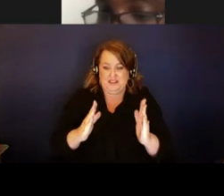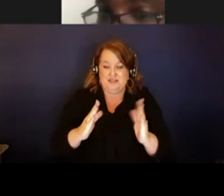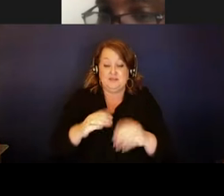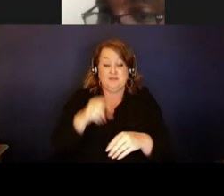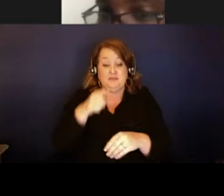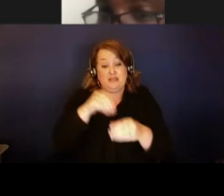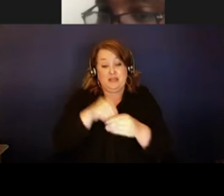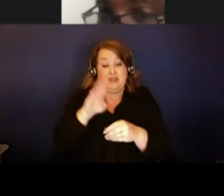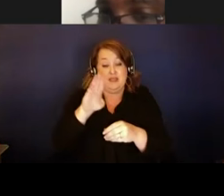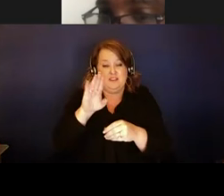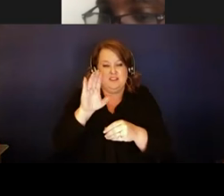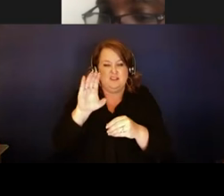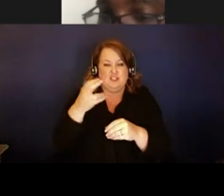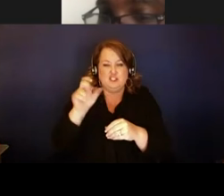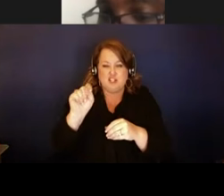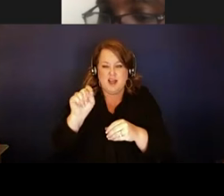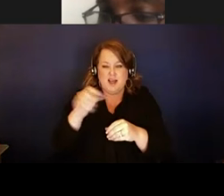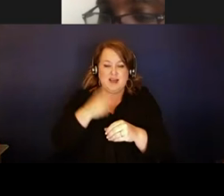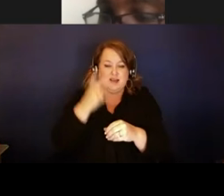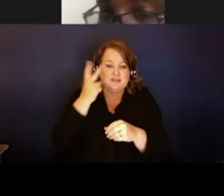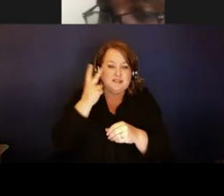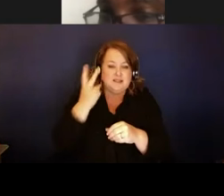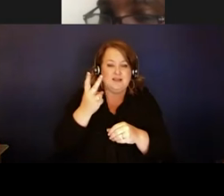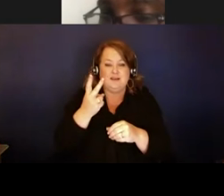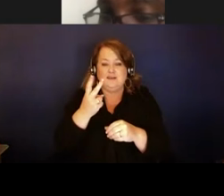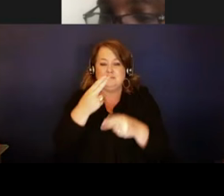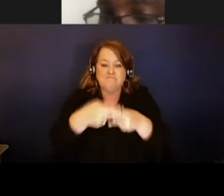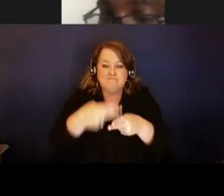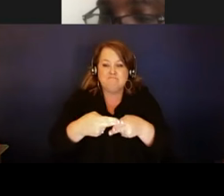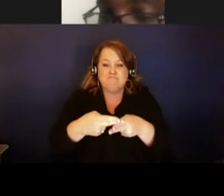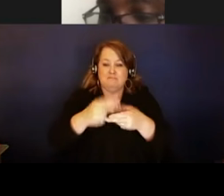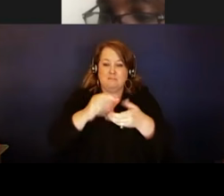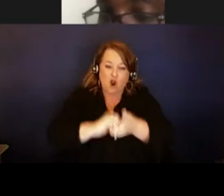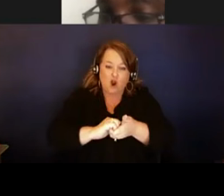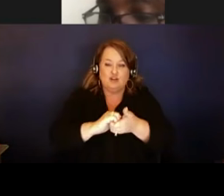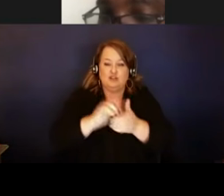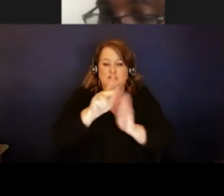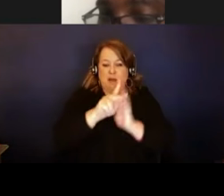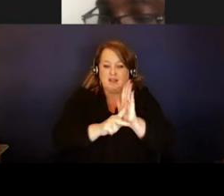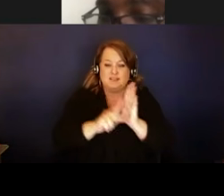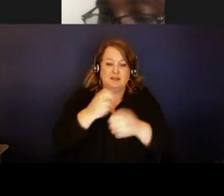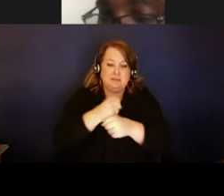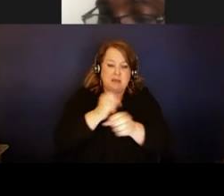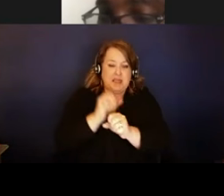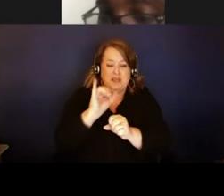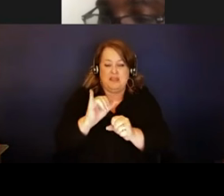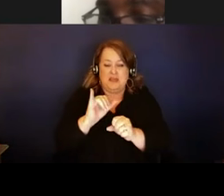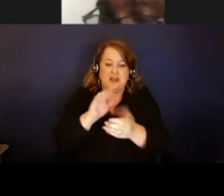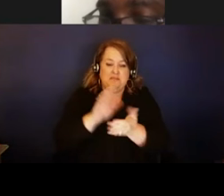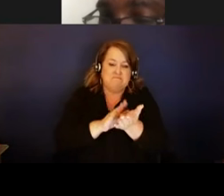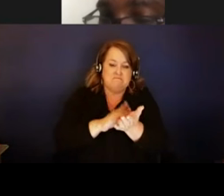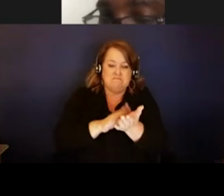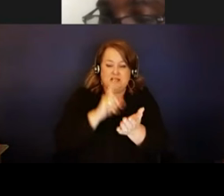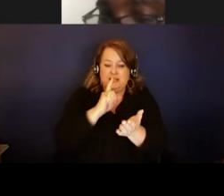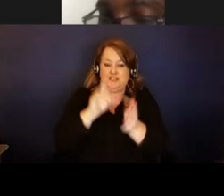I was seeing that people were kind of calling out partners in policy making and kind of giving that a shout out. So that sounds like a really great